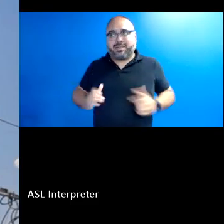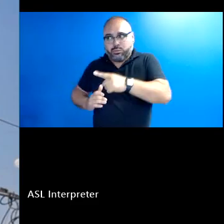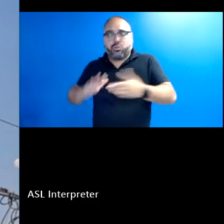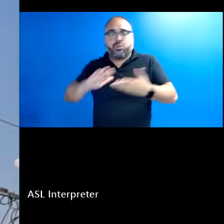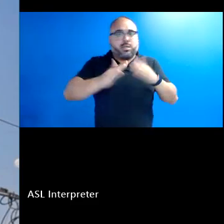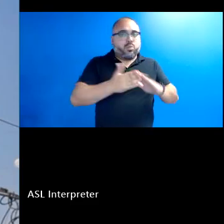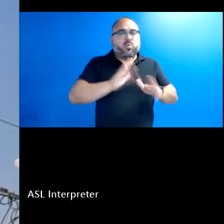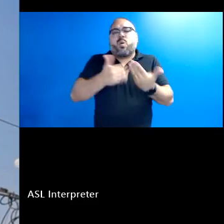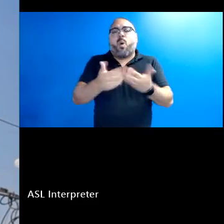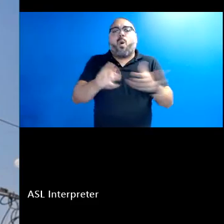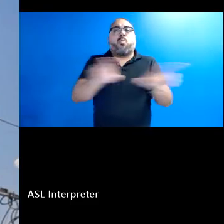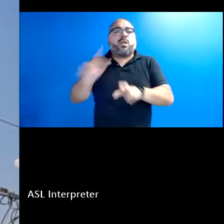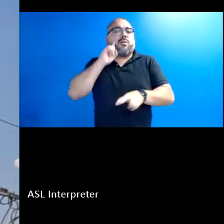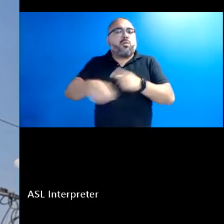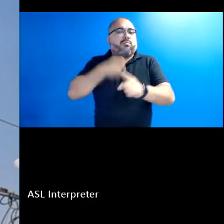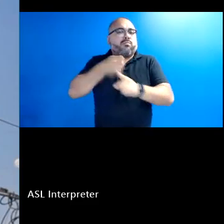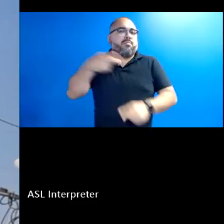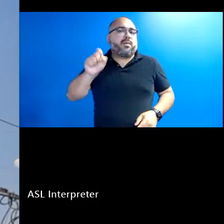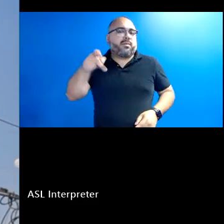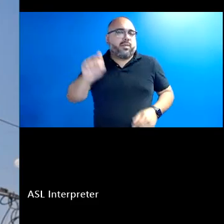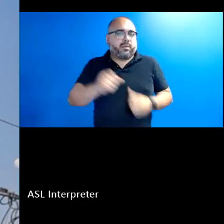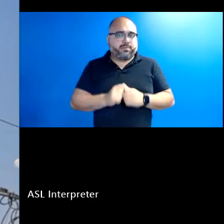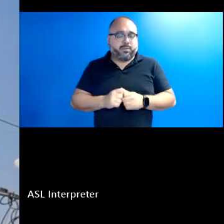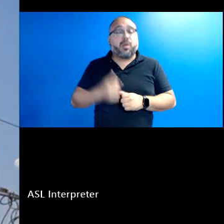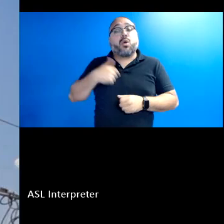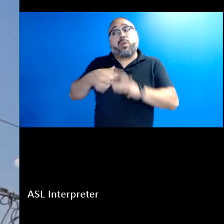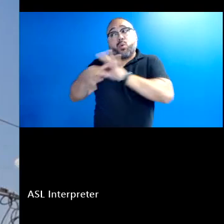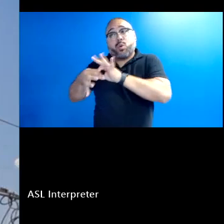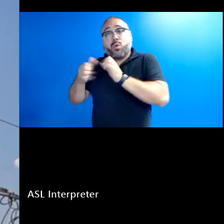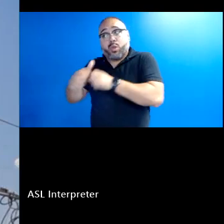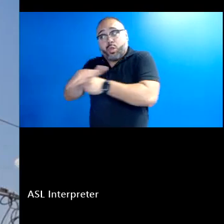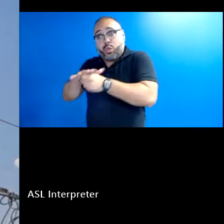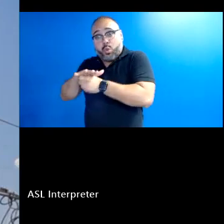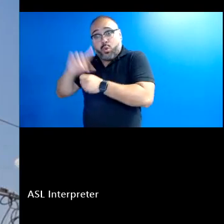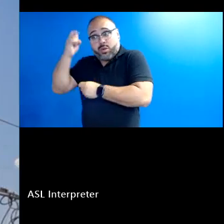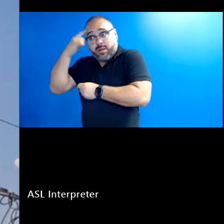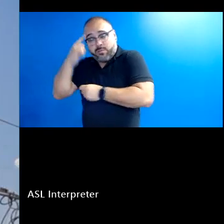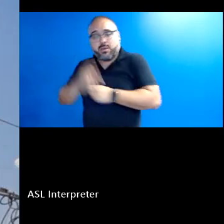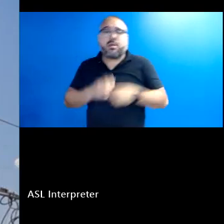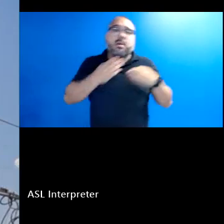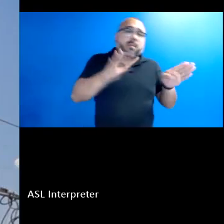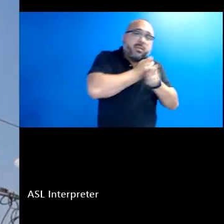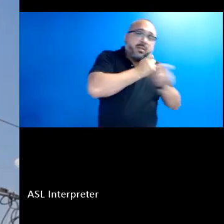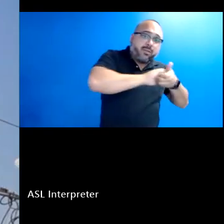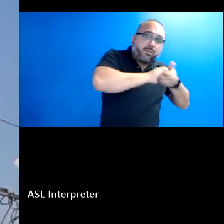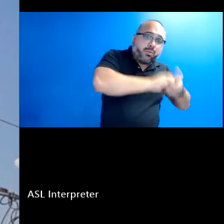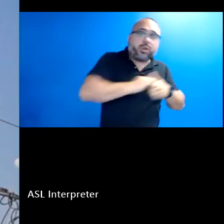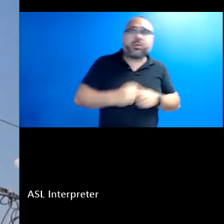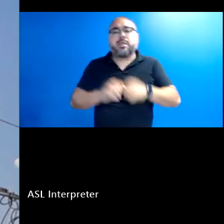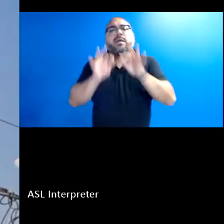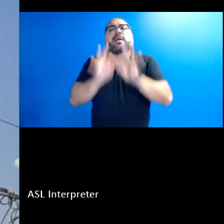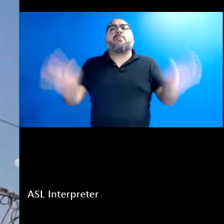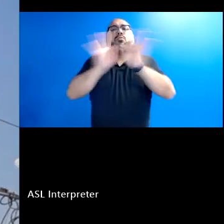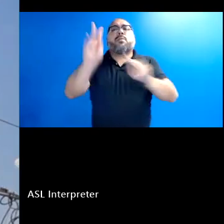PSPS events. We collaborate with local and tribal governments, public safety partners, critical infrastructure providers,